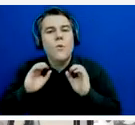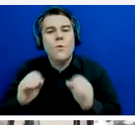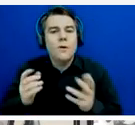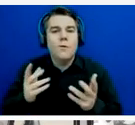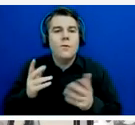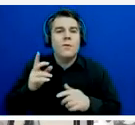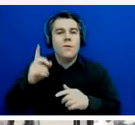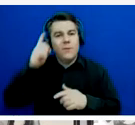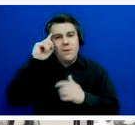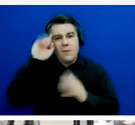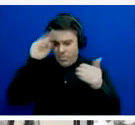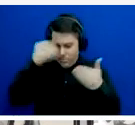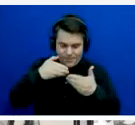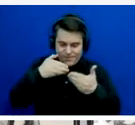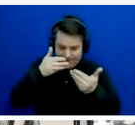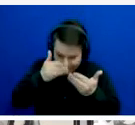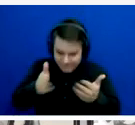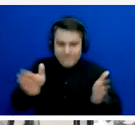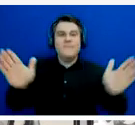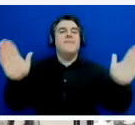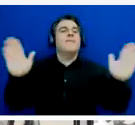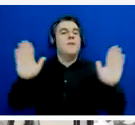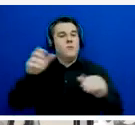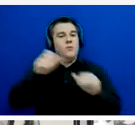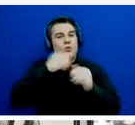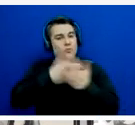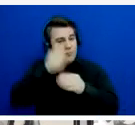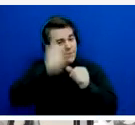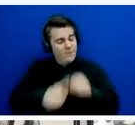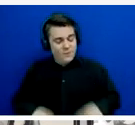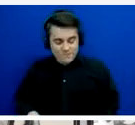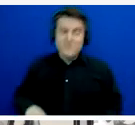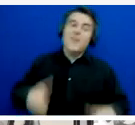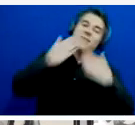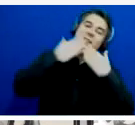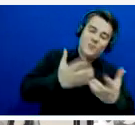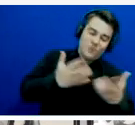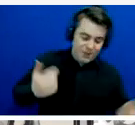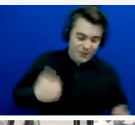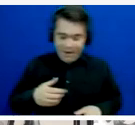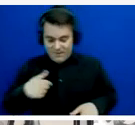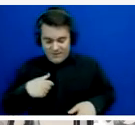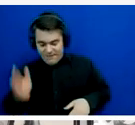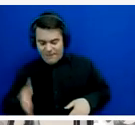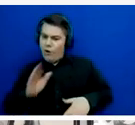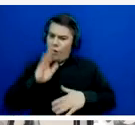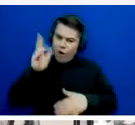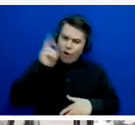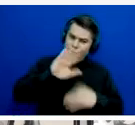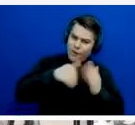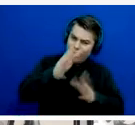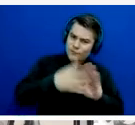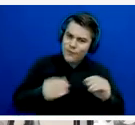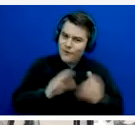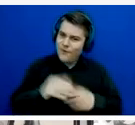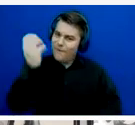is a wonderful thing for all of us to remember. So thank you so much. I had never heard all of your story. You have quite a bit,